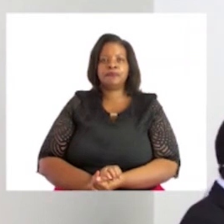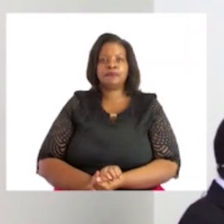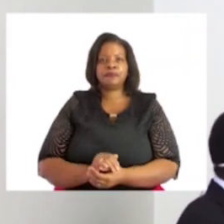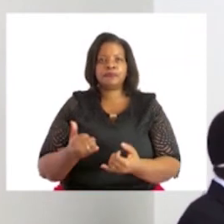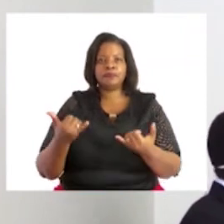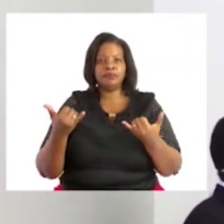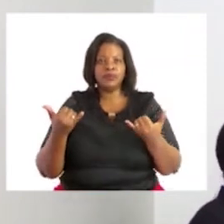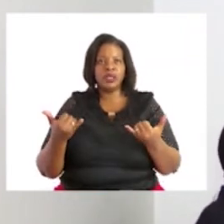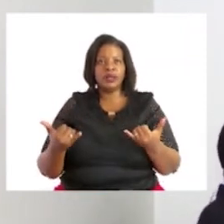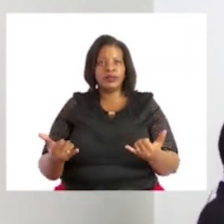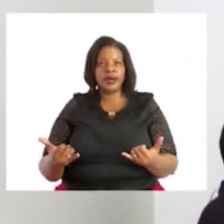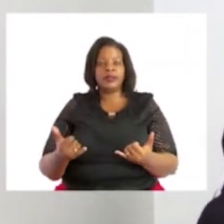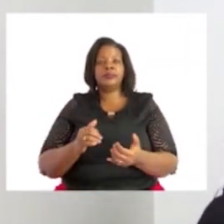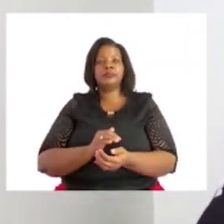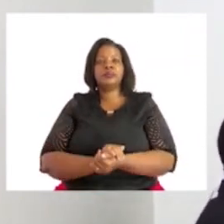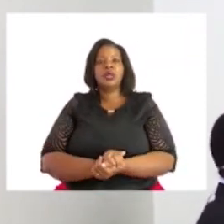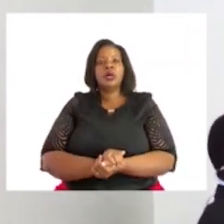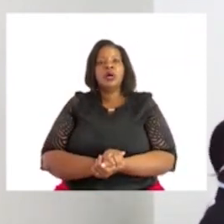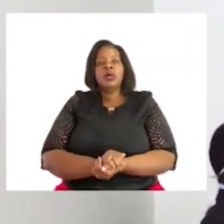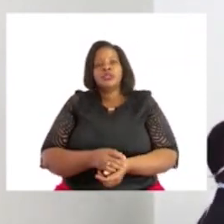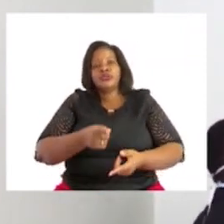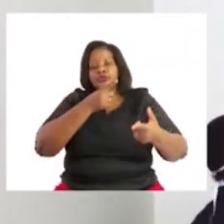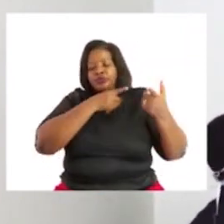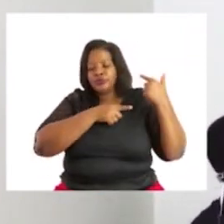Now, to recap